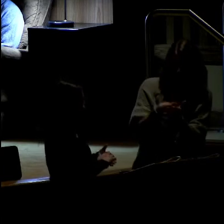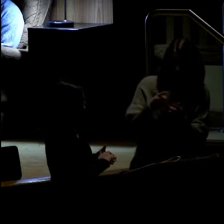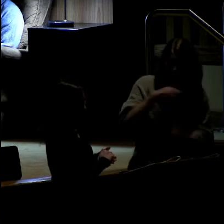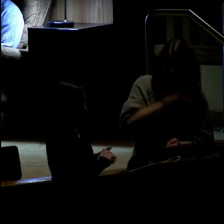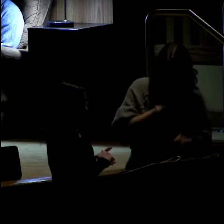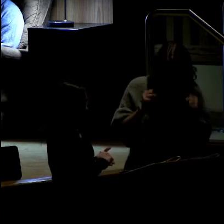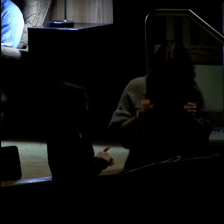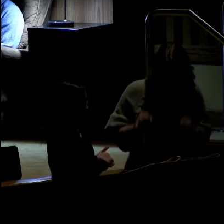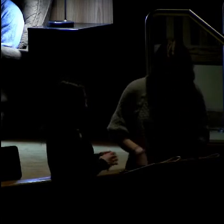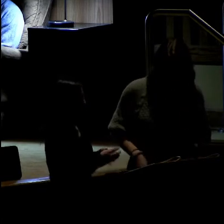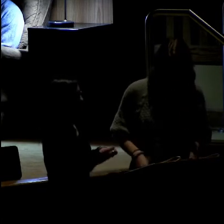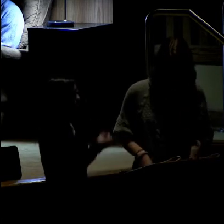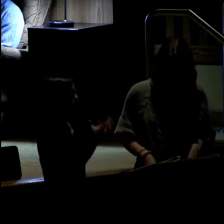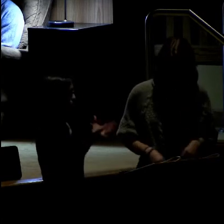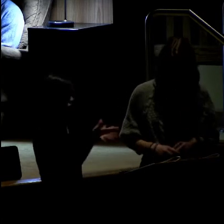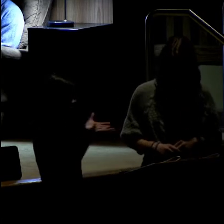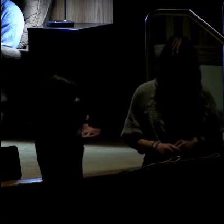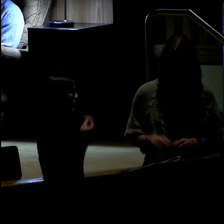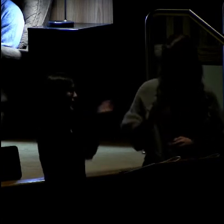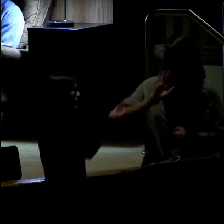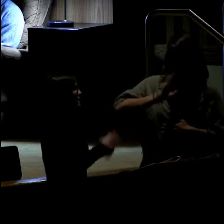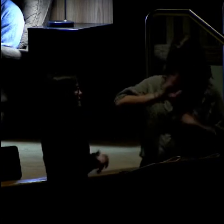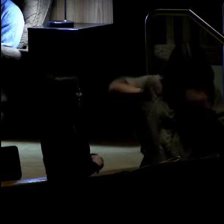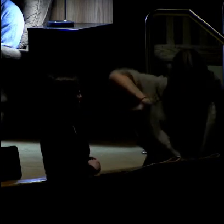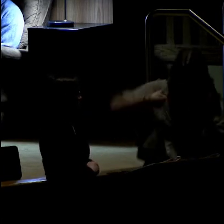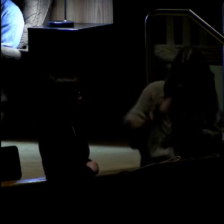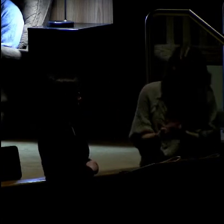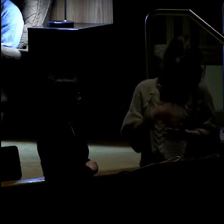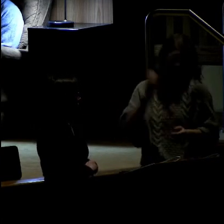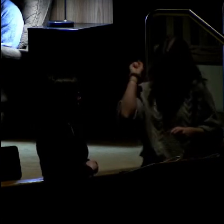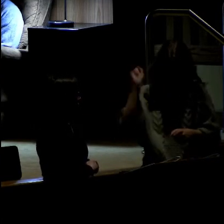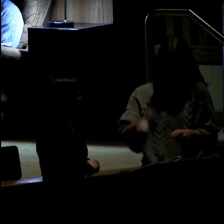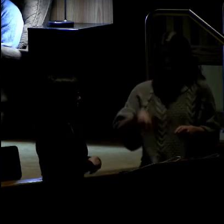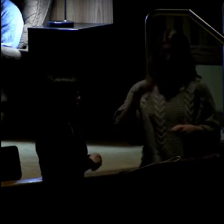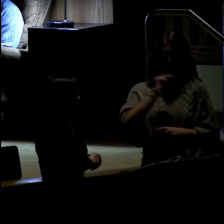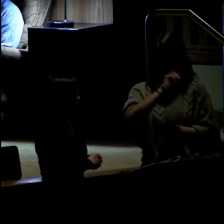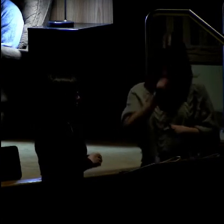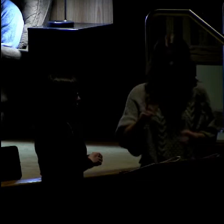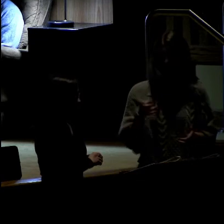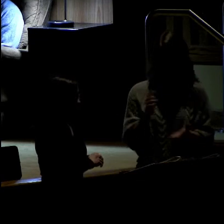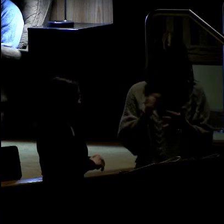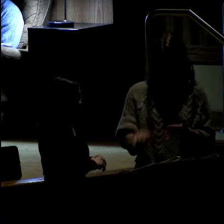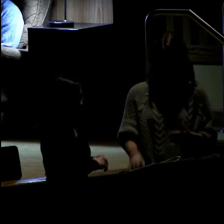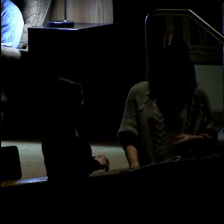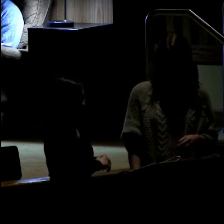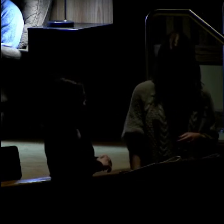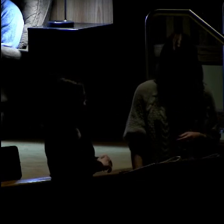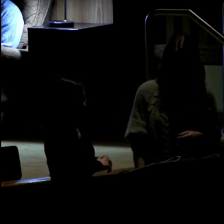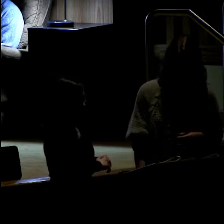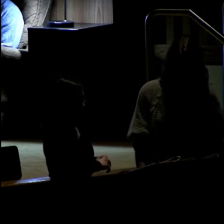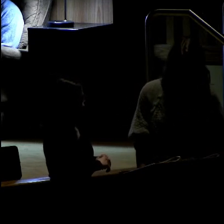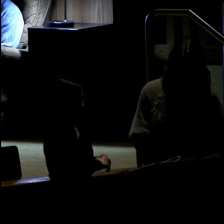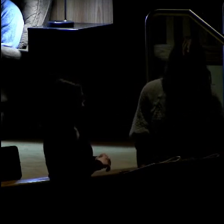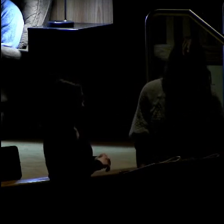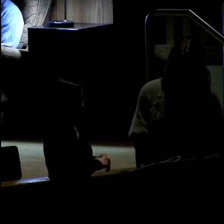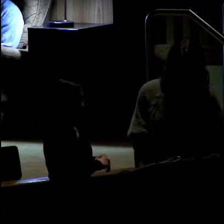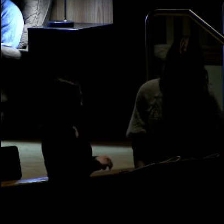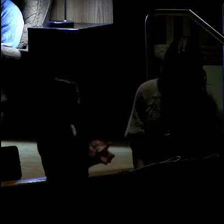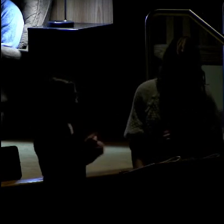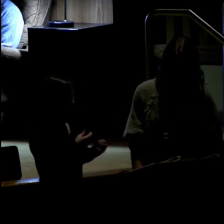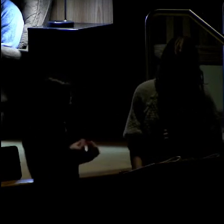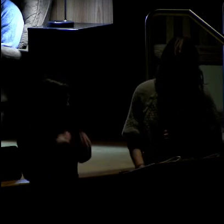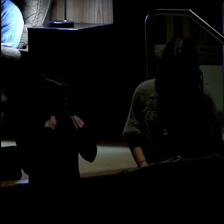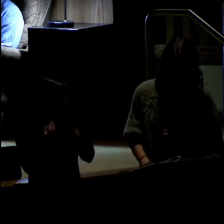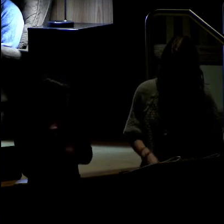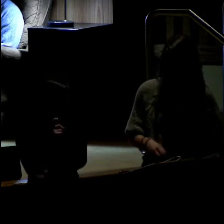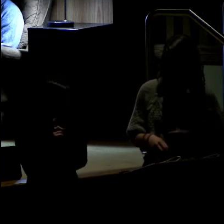missionary. How much do you guys want to give? All of it. Of course, there's not any question. That might not be enough. How are we going to get it to him?